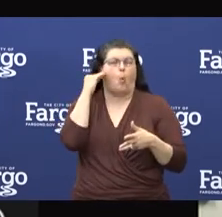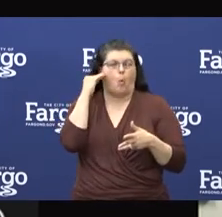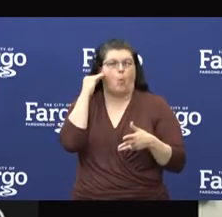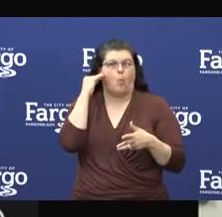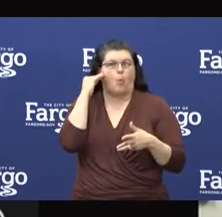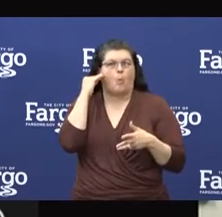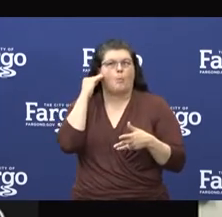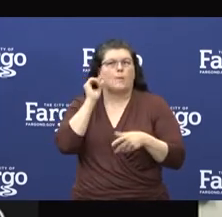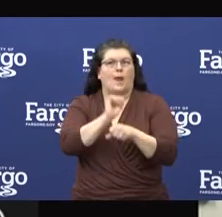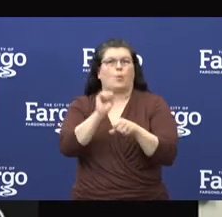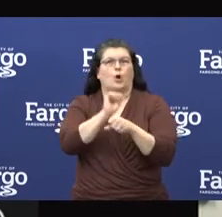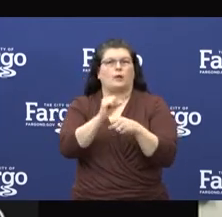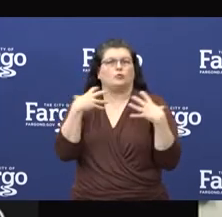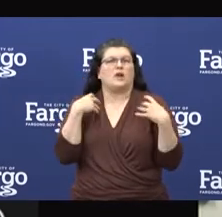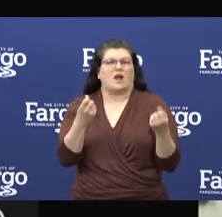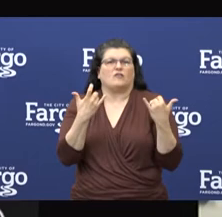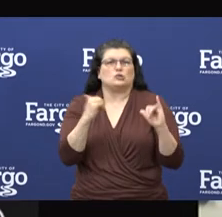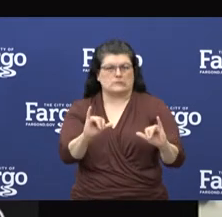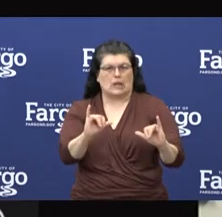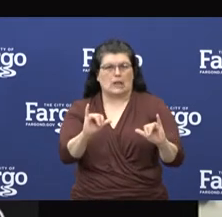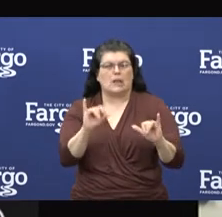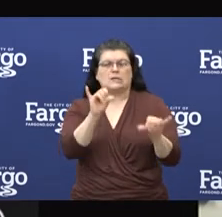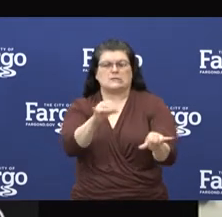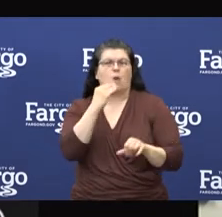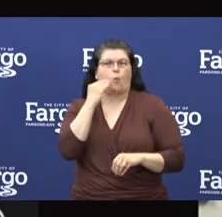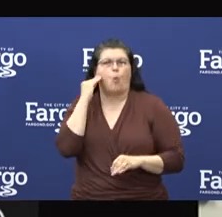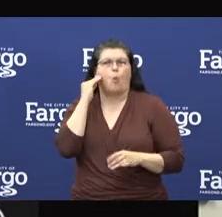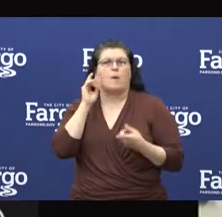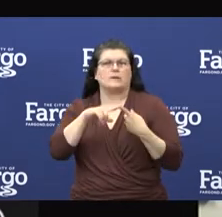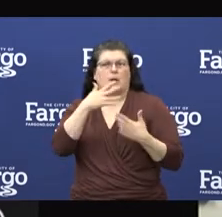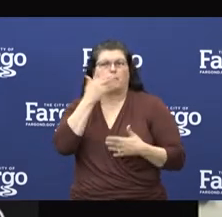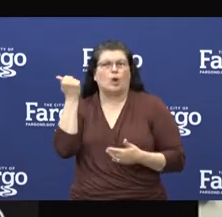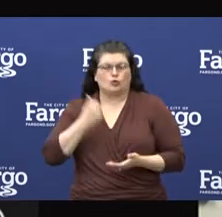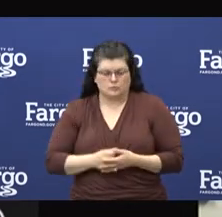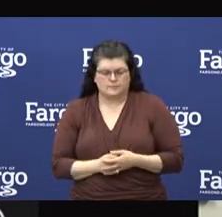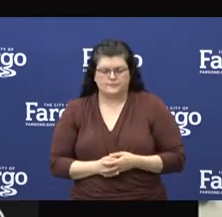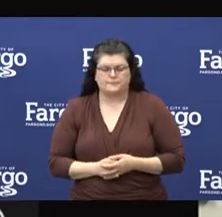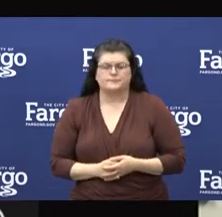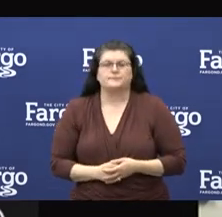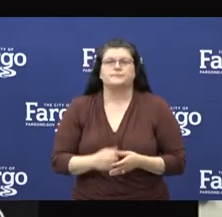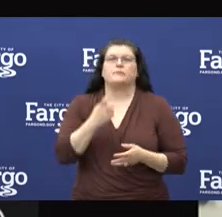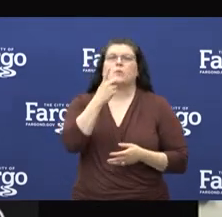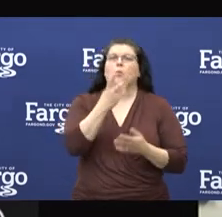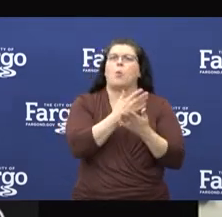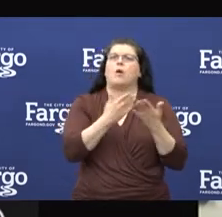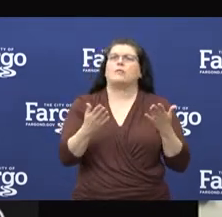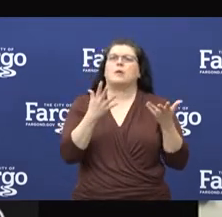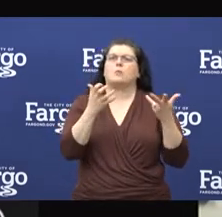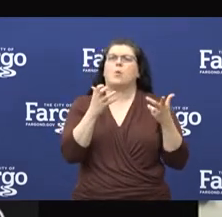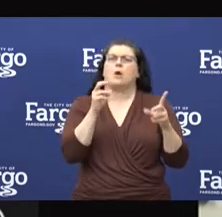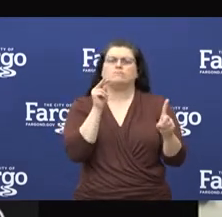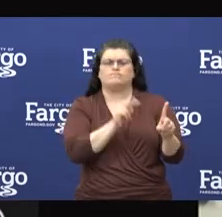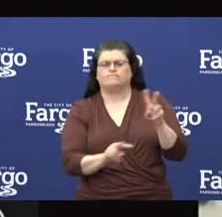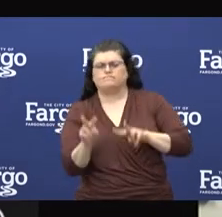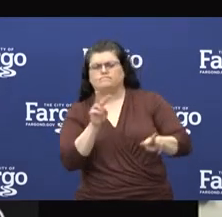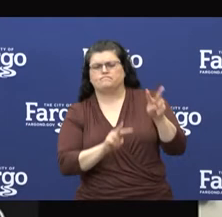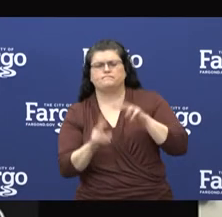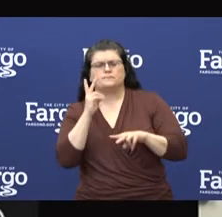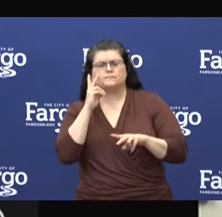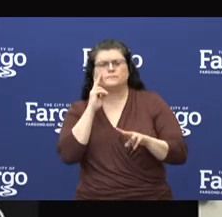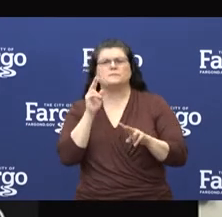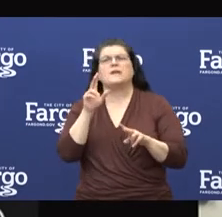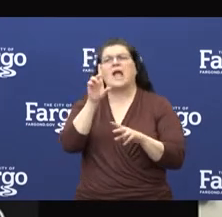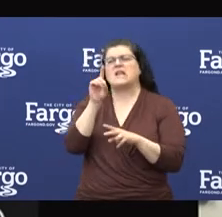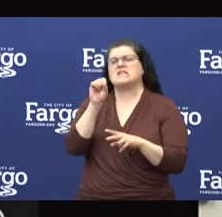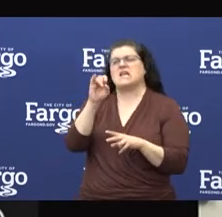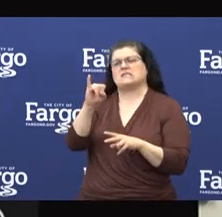and or recovered yet and remaining at home. One of the things that we monitor, and Desi pointed